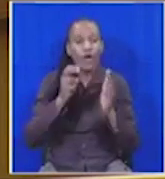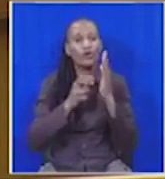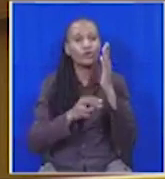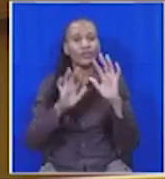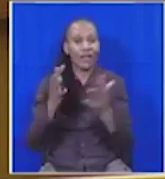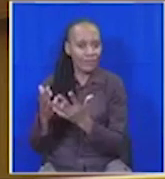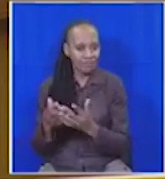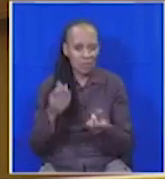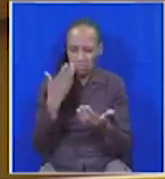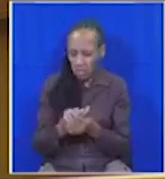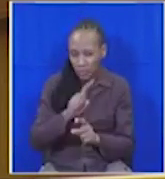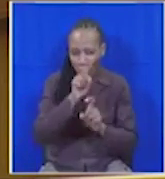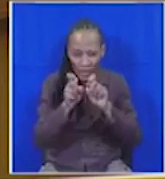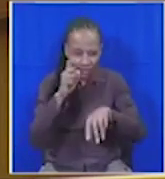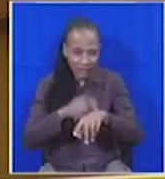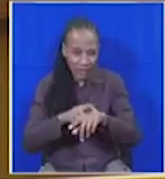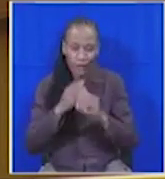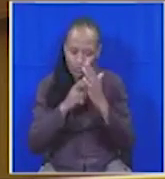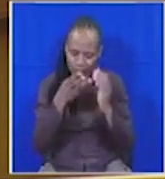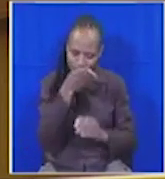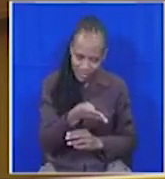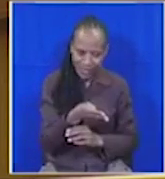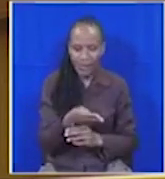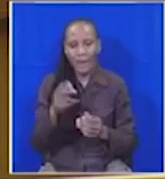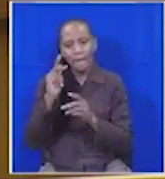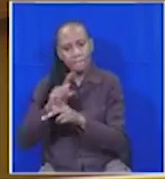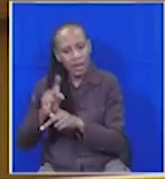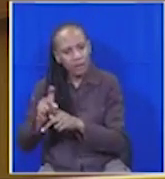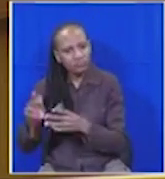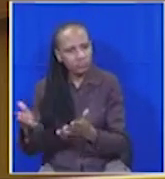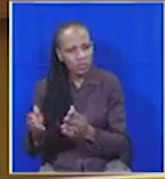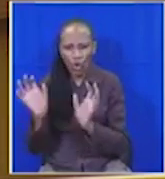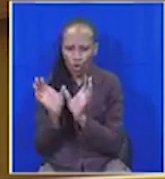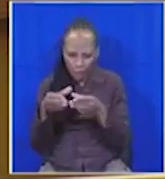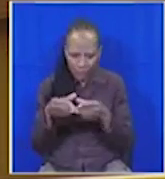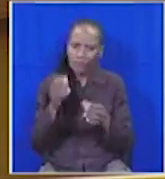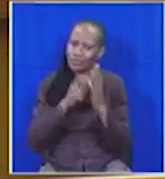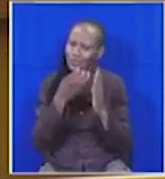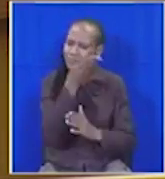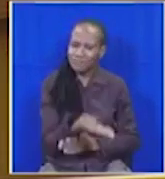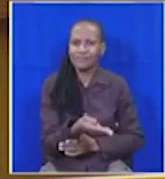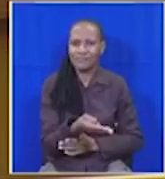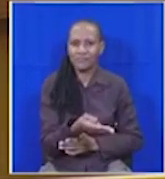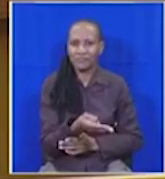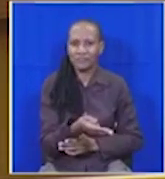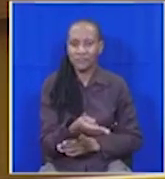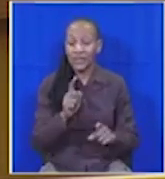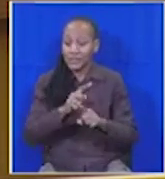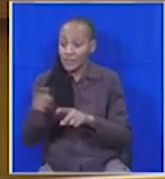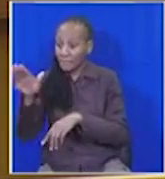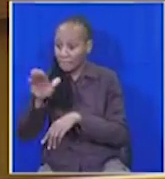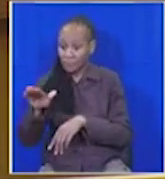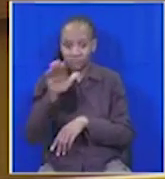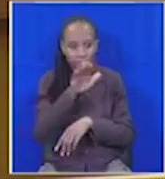House, be it question sessions, be it plenaries, even in committees. In some